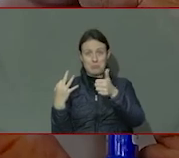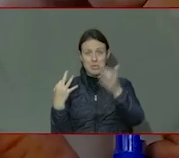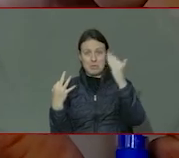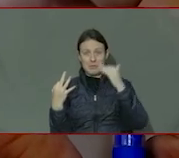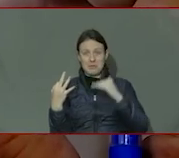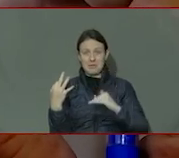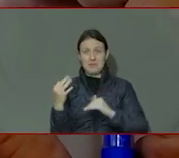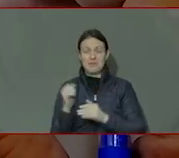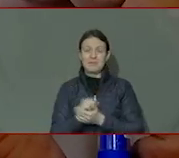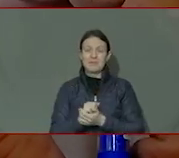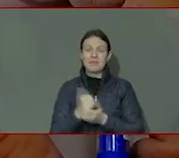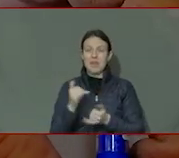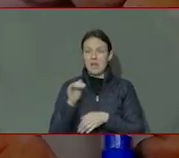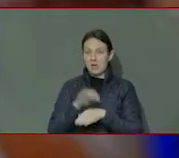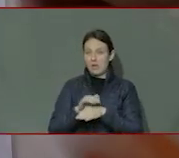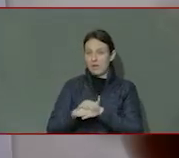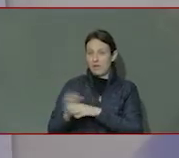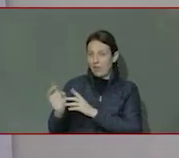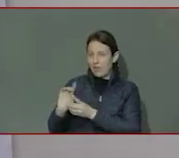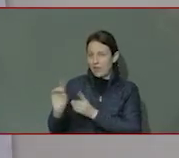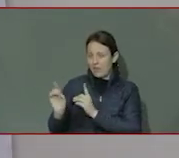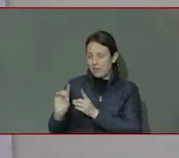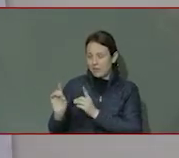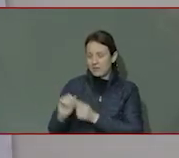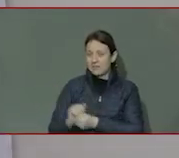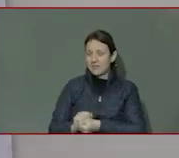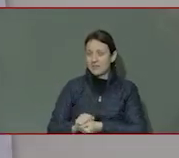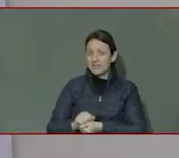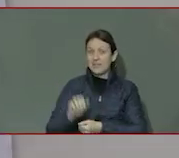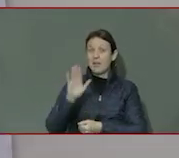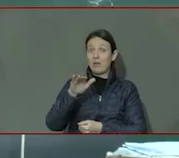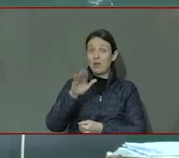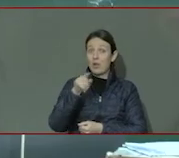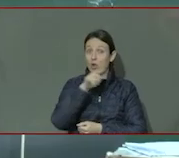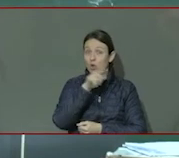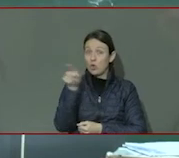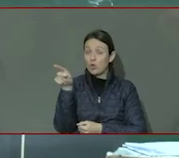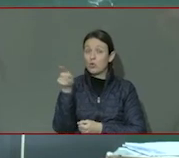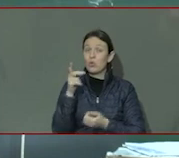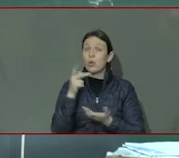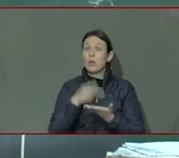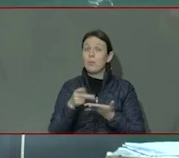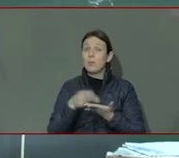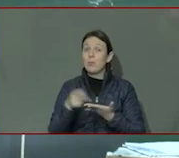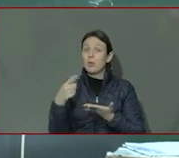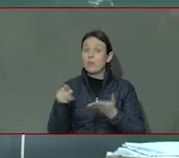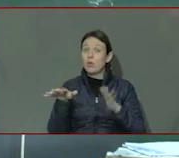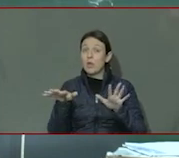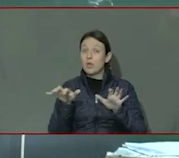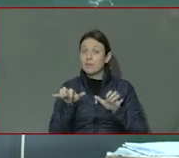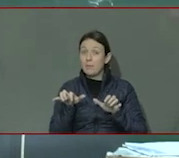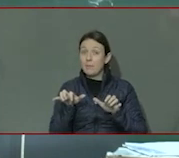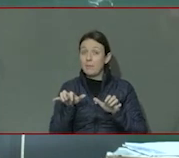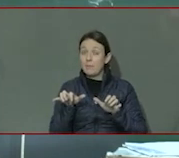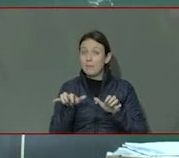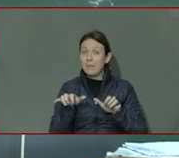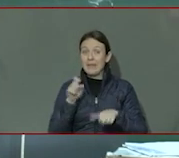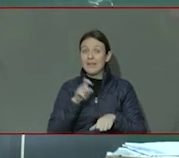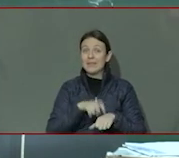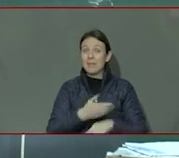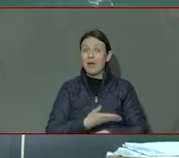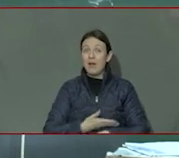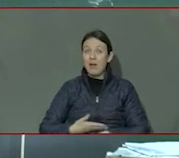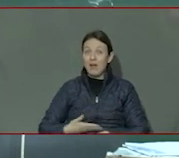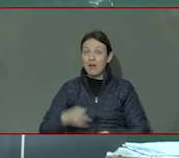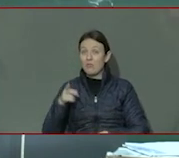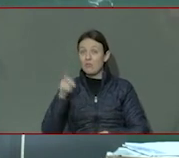Now I want you to discuss with your friend. And people, this is how you prepare yourself for the exam. please see to it that half the time you